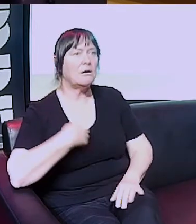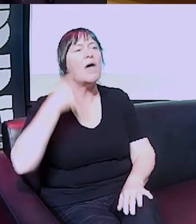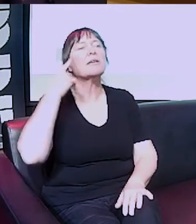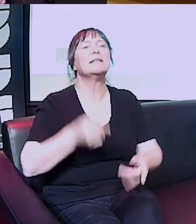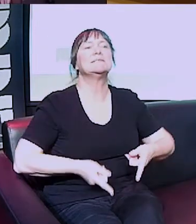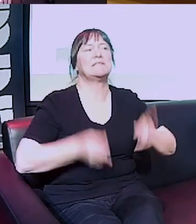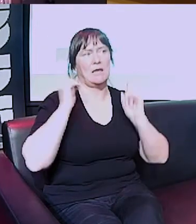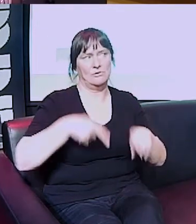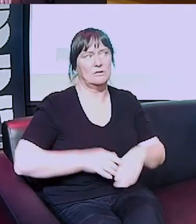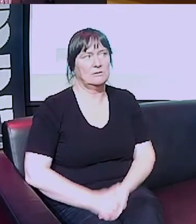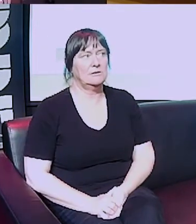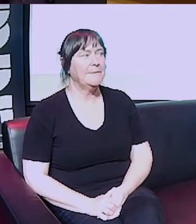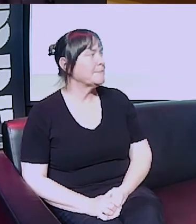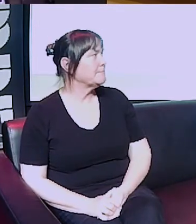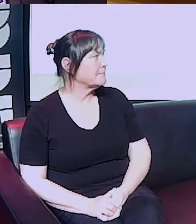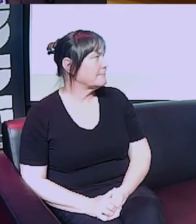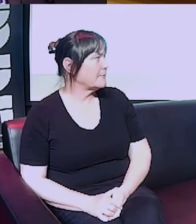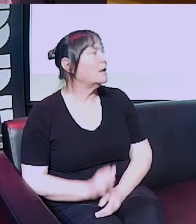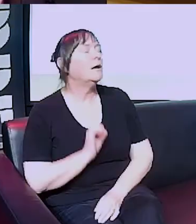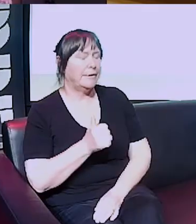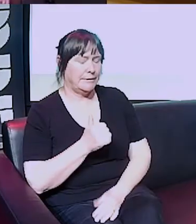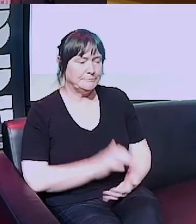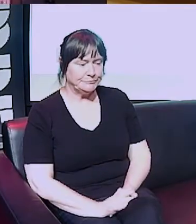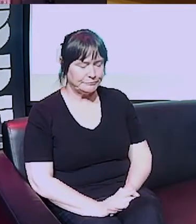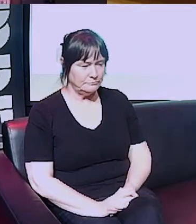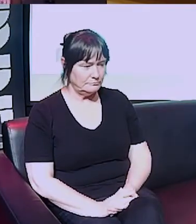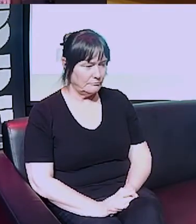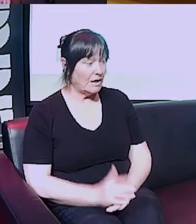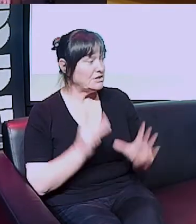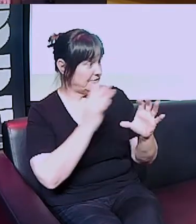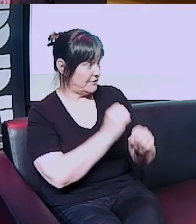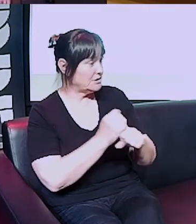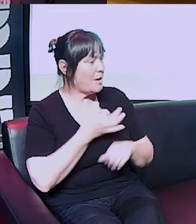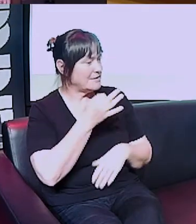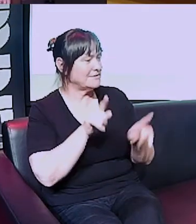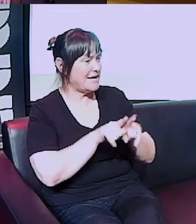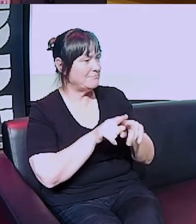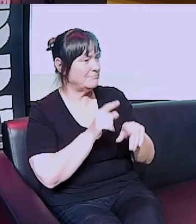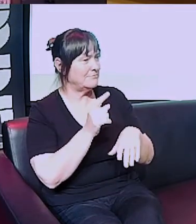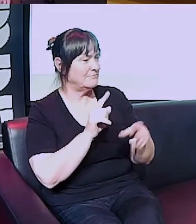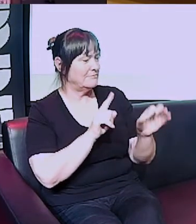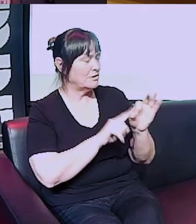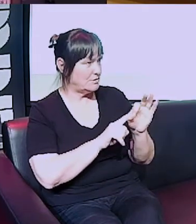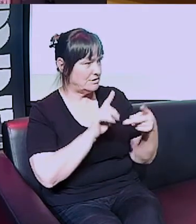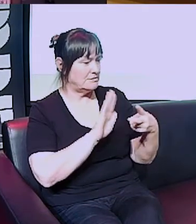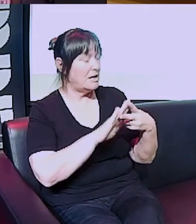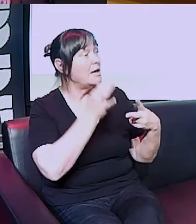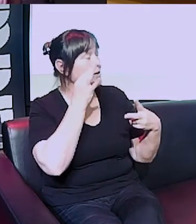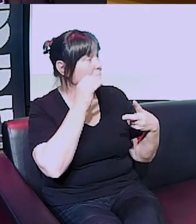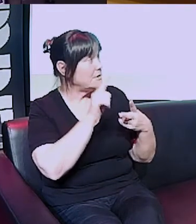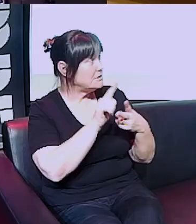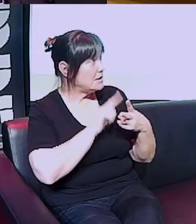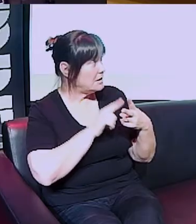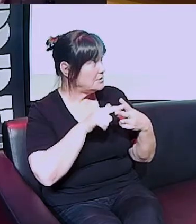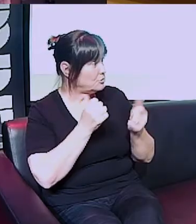Thank you, Sharon. I hope you appreciate I've given you time to say Thank that. you. Just to finish up, we're asking everyone the same questions. The cannabis legalisation and